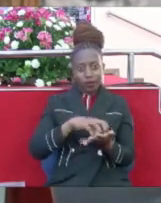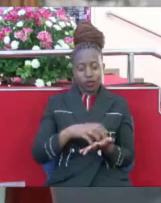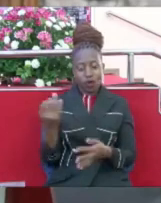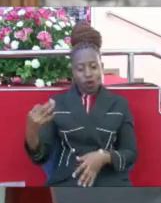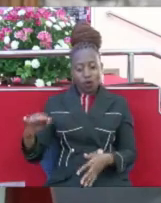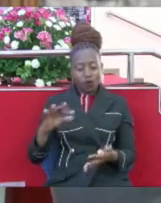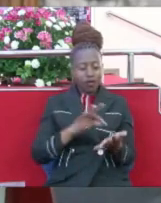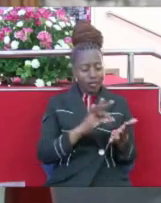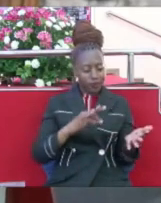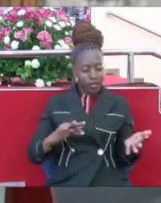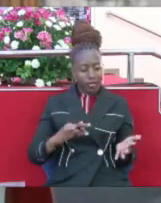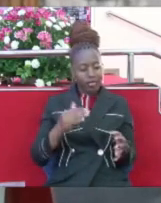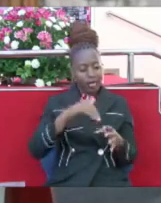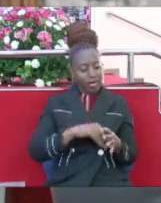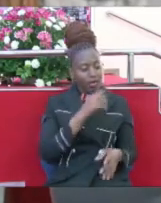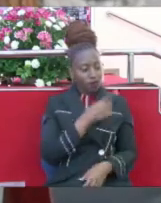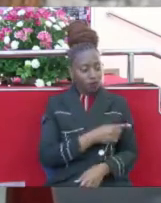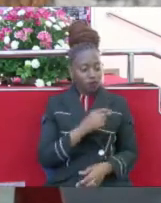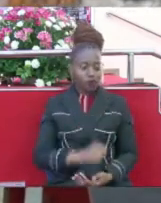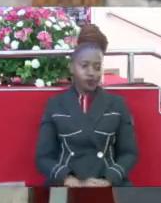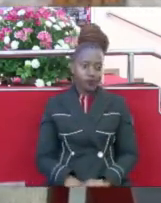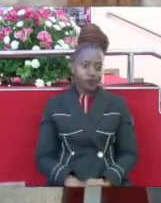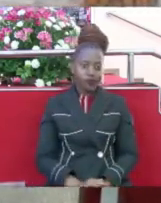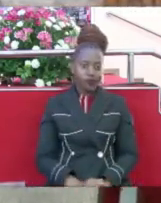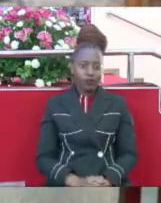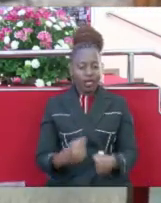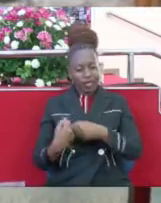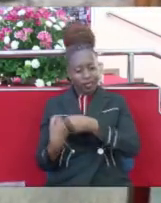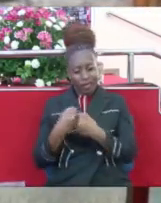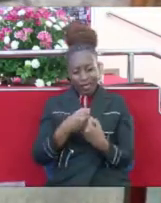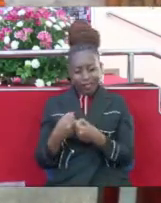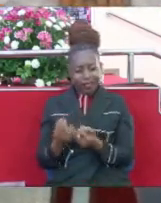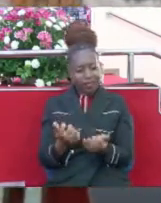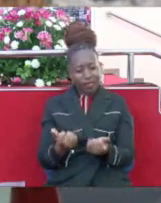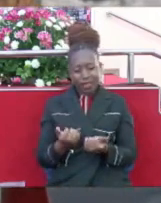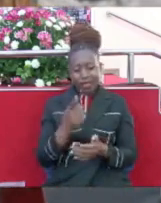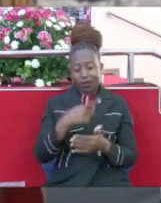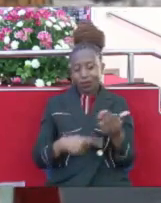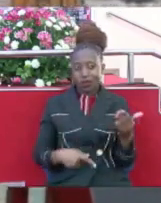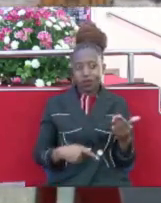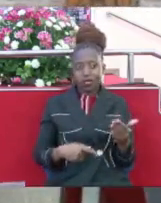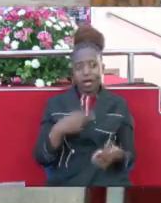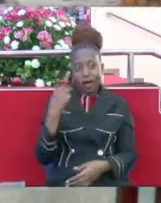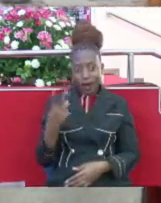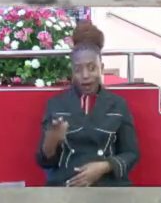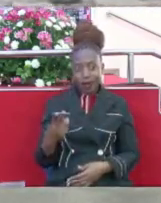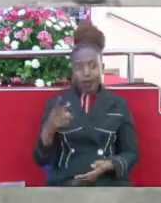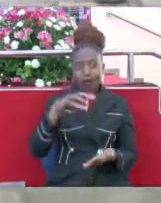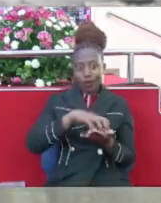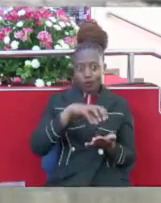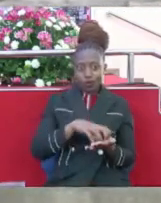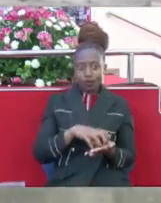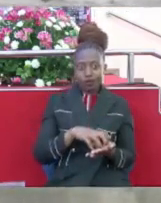was waiting for. The challenges required a double portion of the anointing. And the challenges